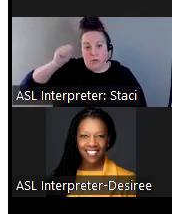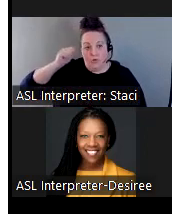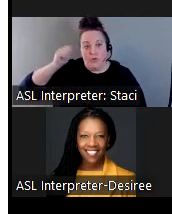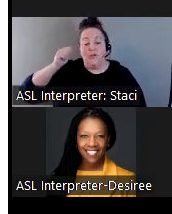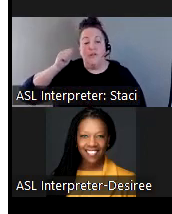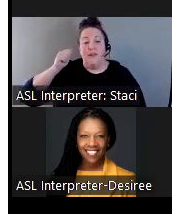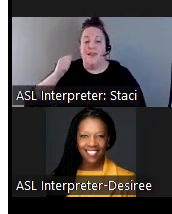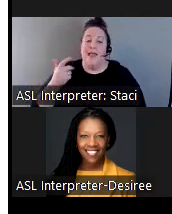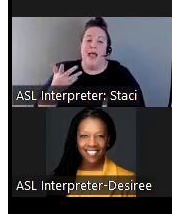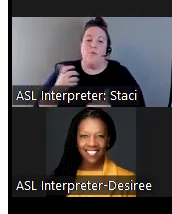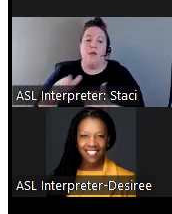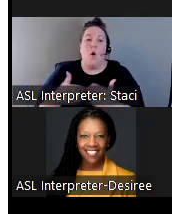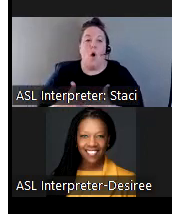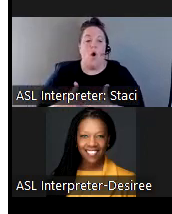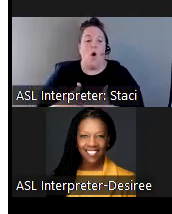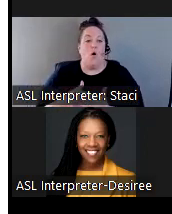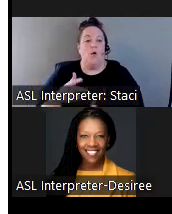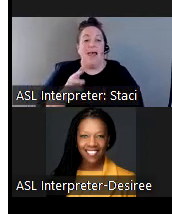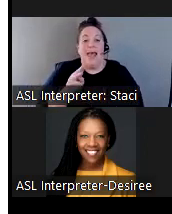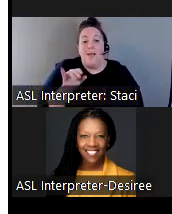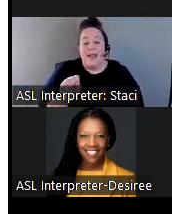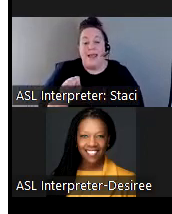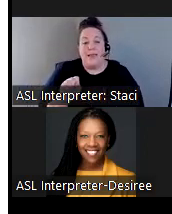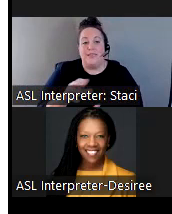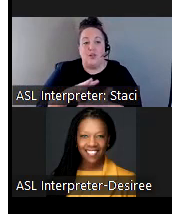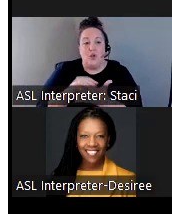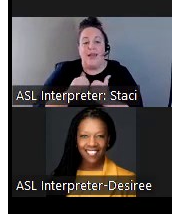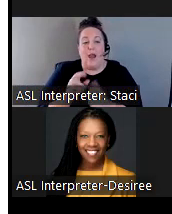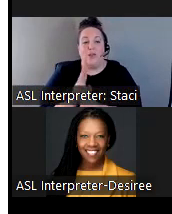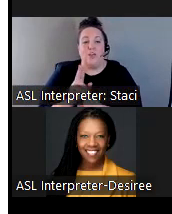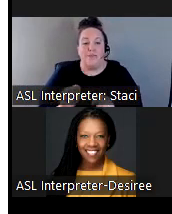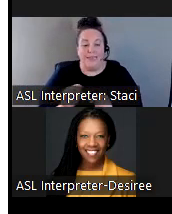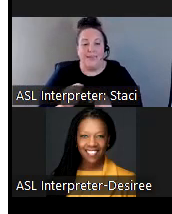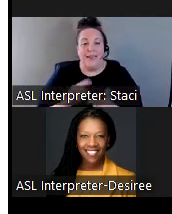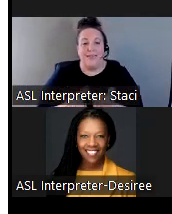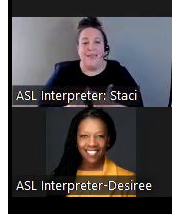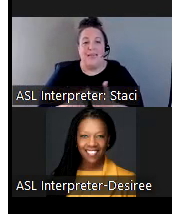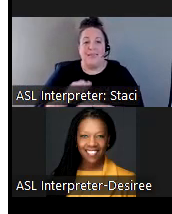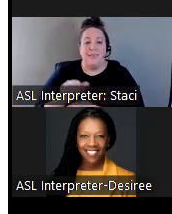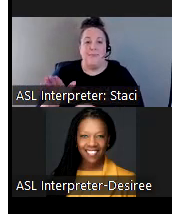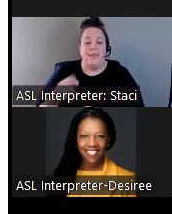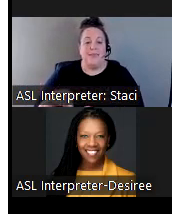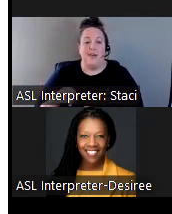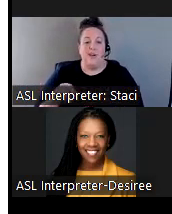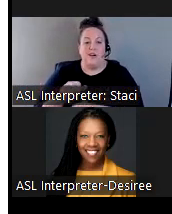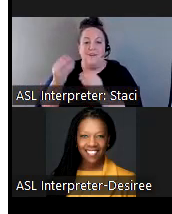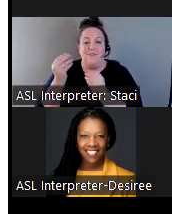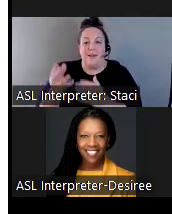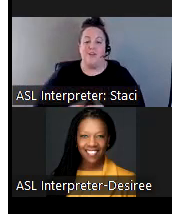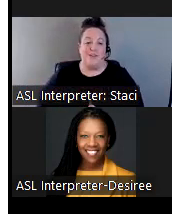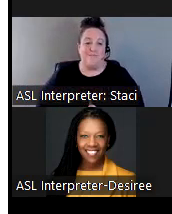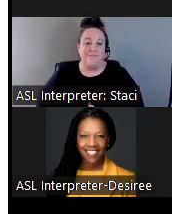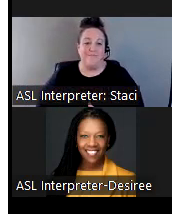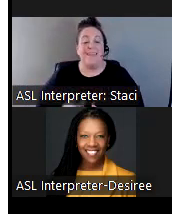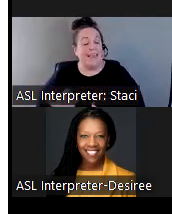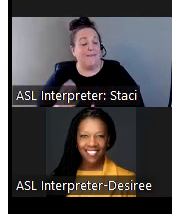I want all audiologists to go into MIS and learn how to use it and submit their information. And even if you saw